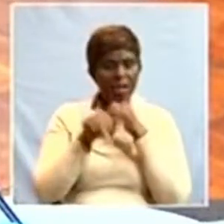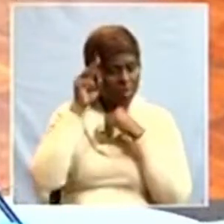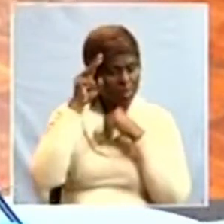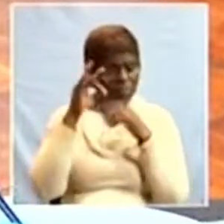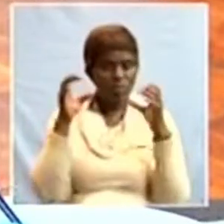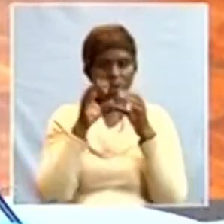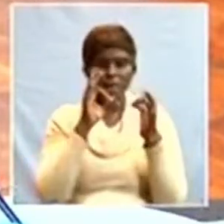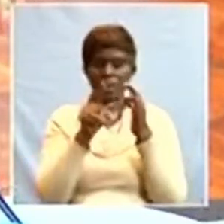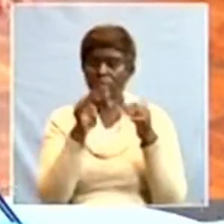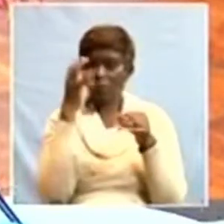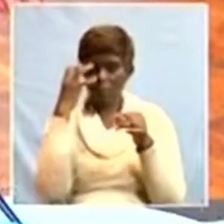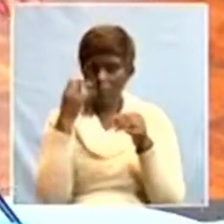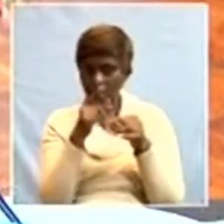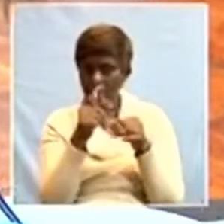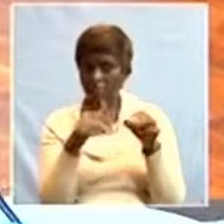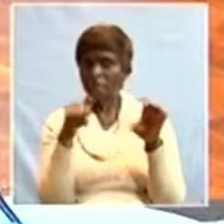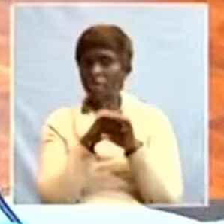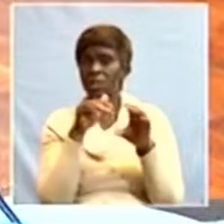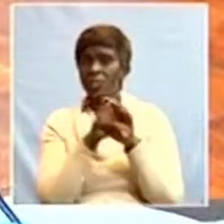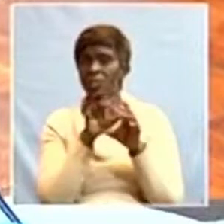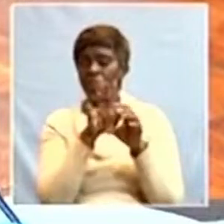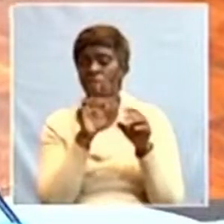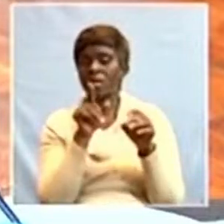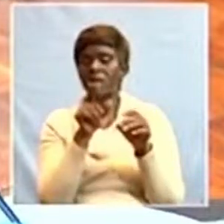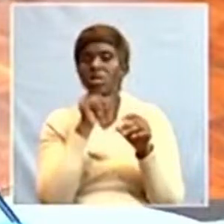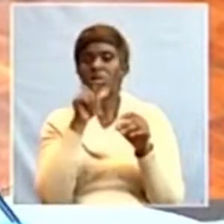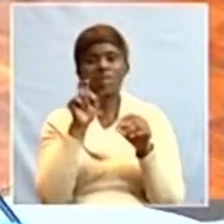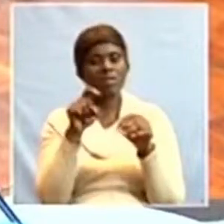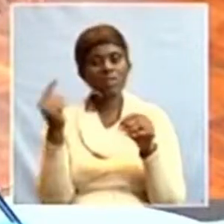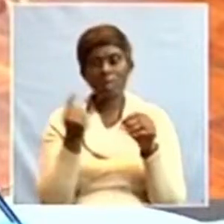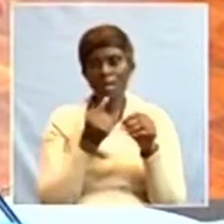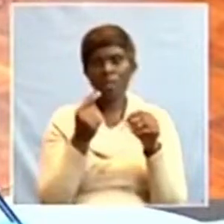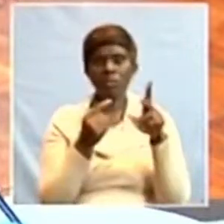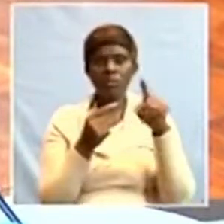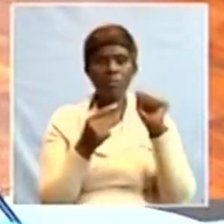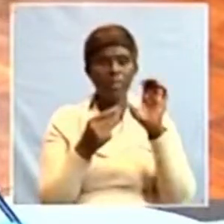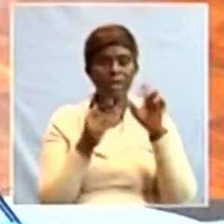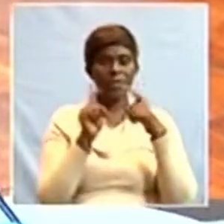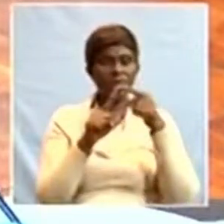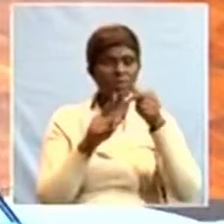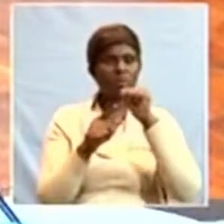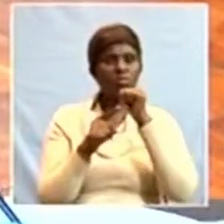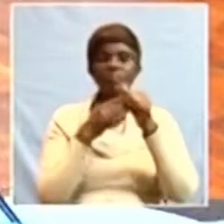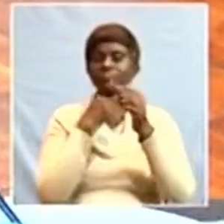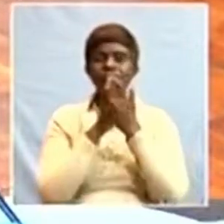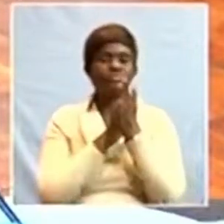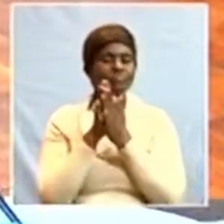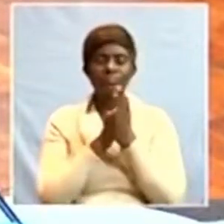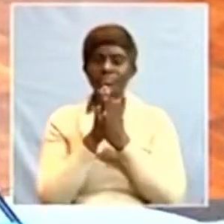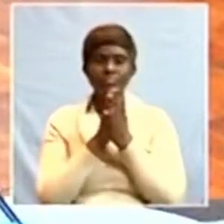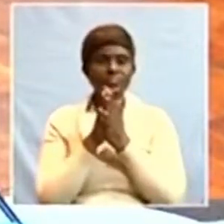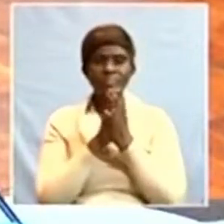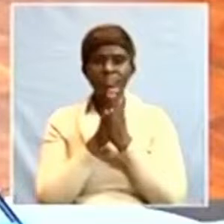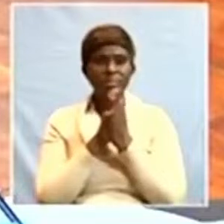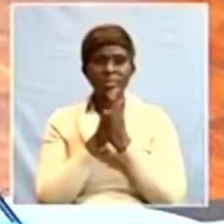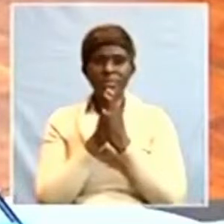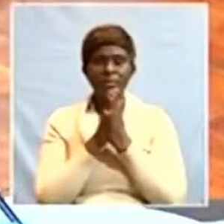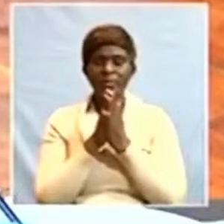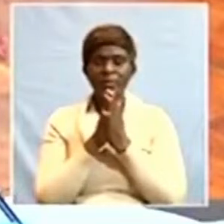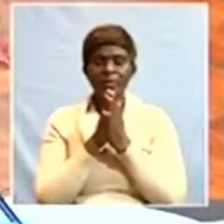Community, if the officers were engaged, we're not supposed to come to Paki. But you are not interested.